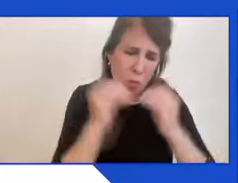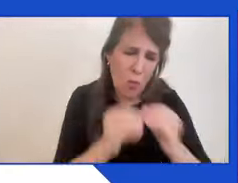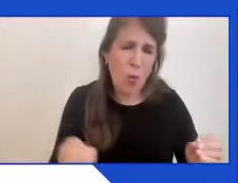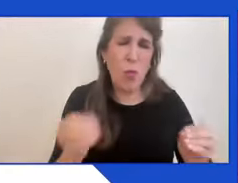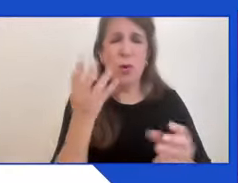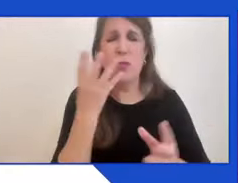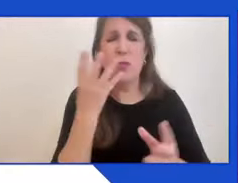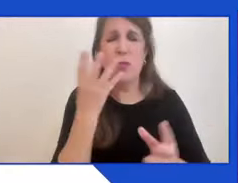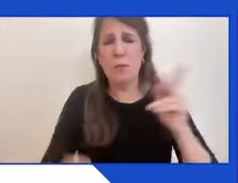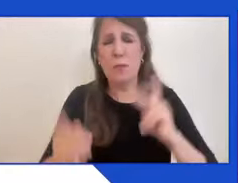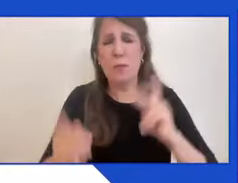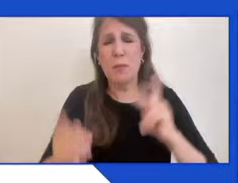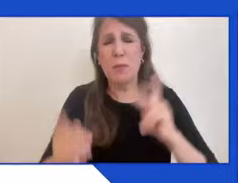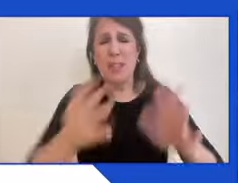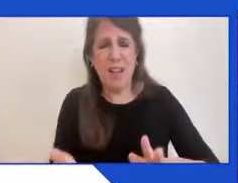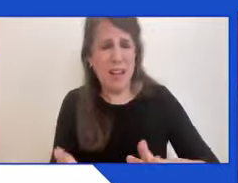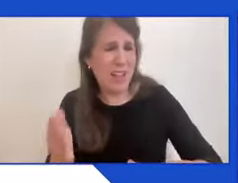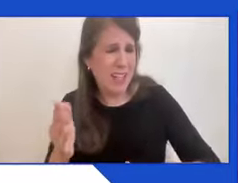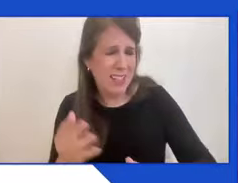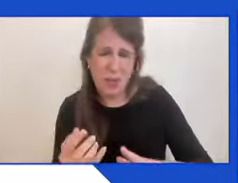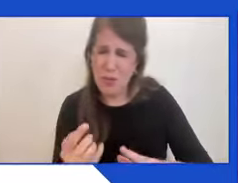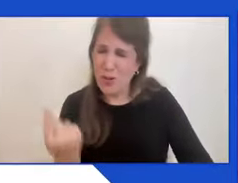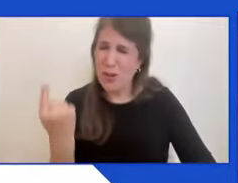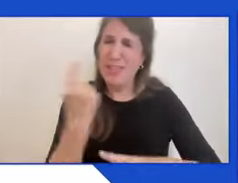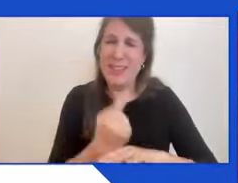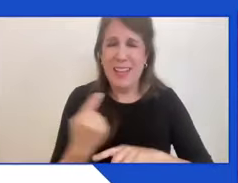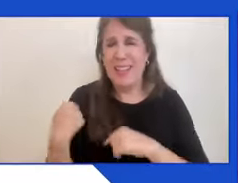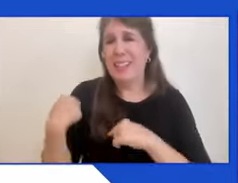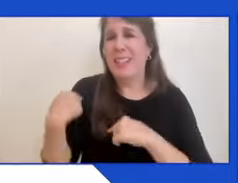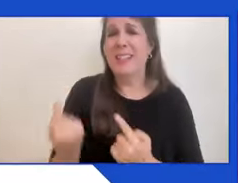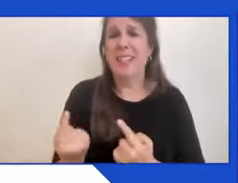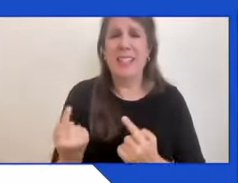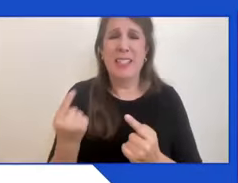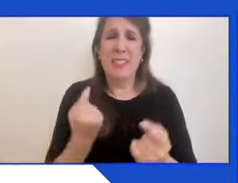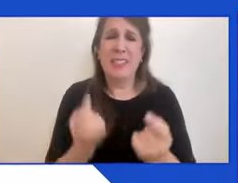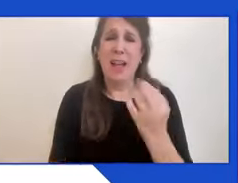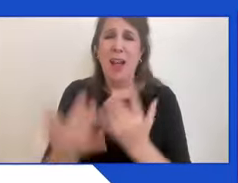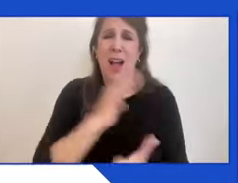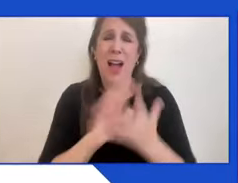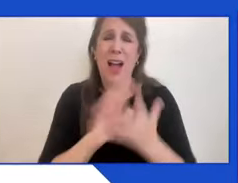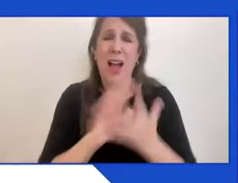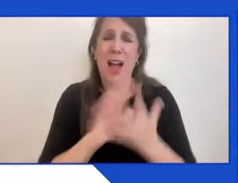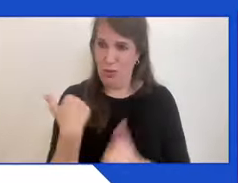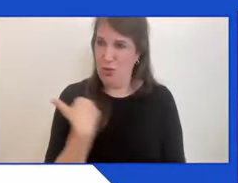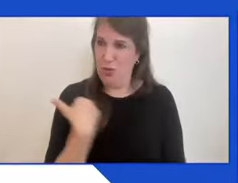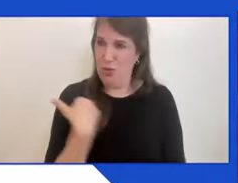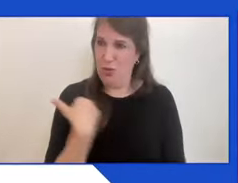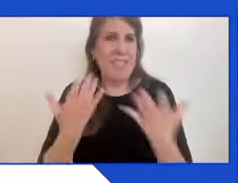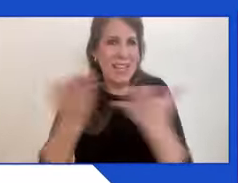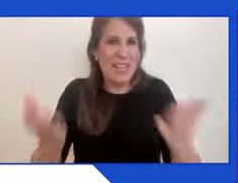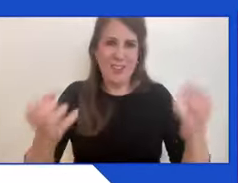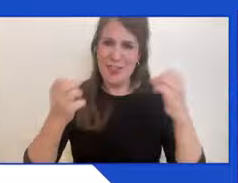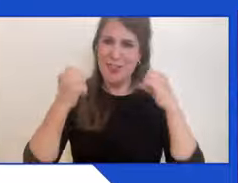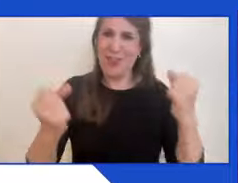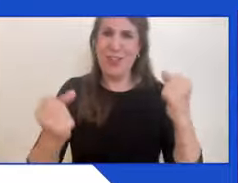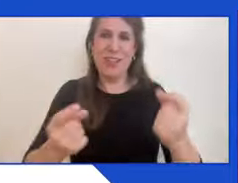here, more than 100,000 people strong, to unequivocally declare never